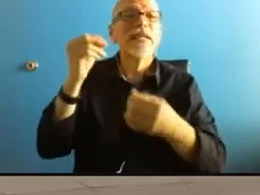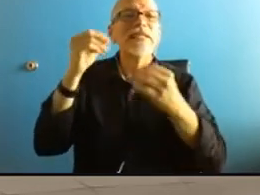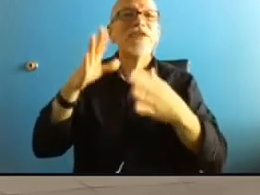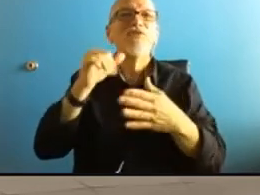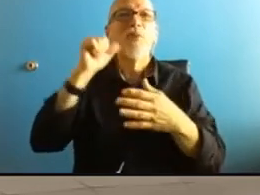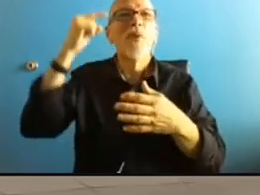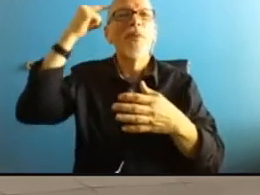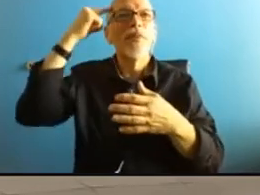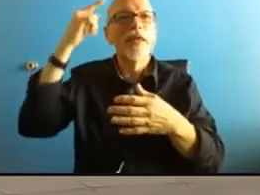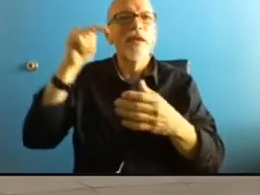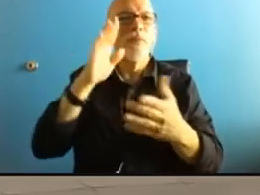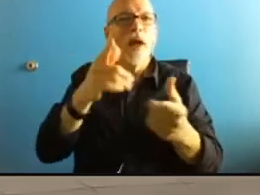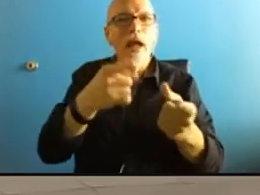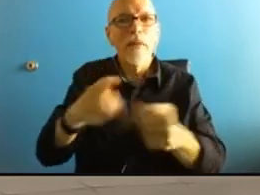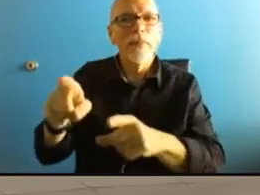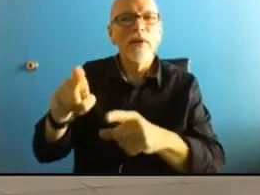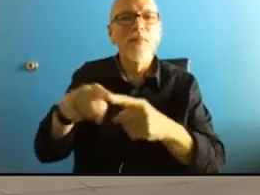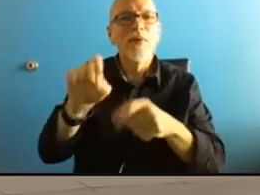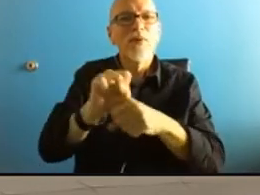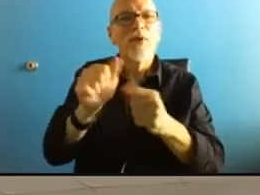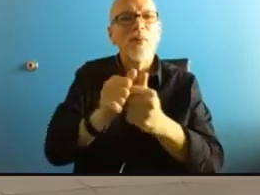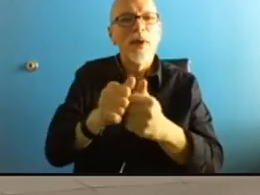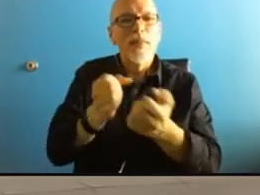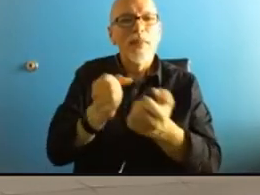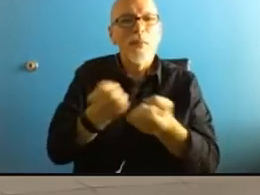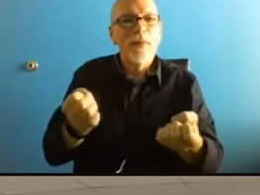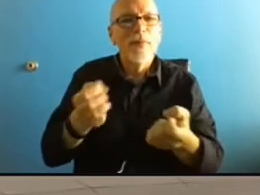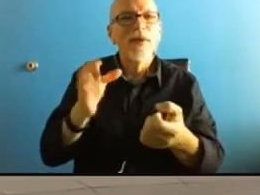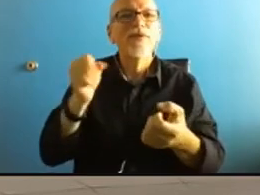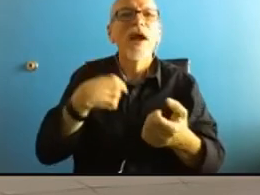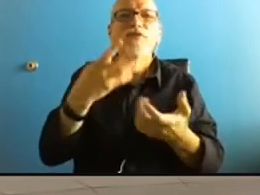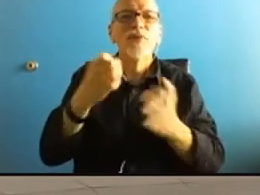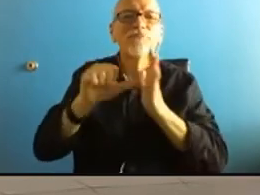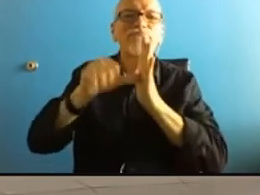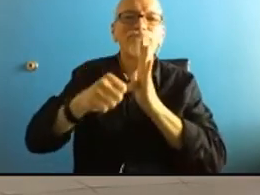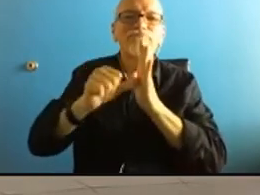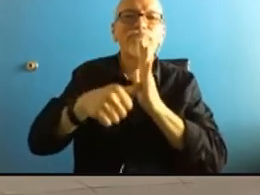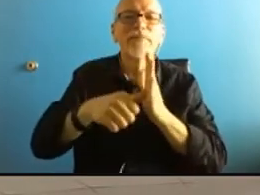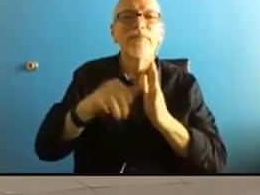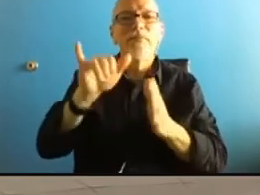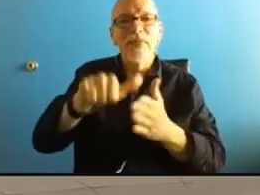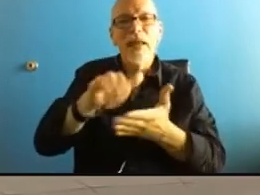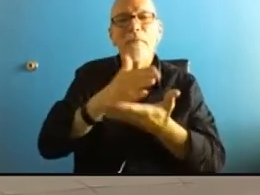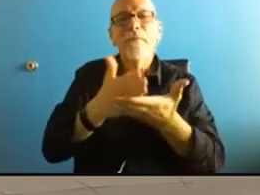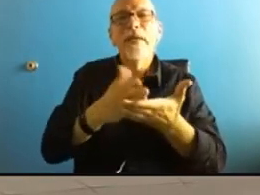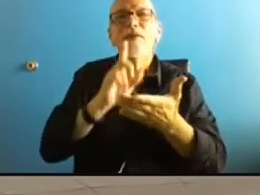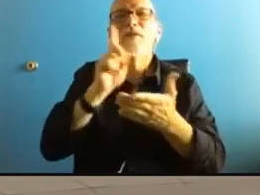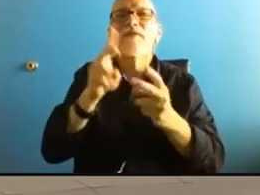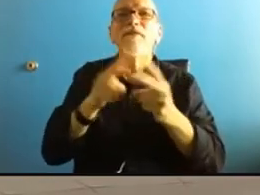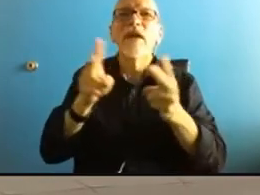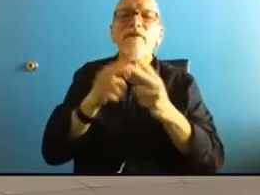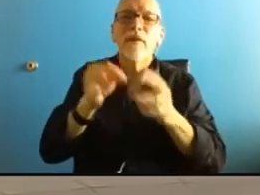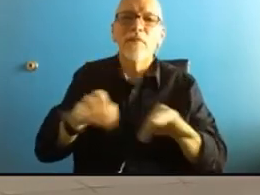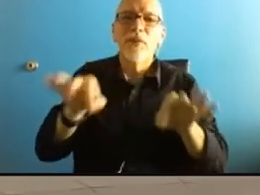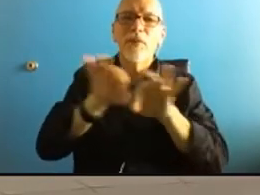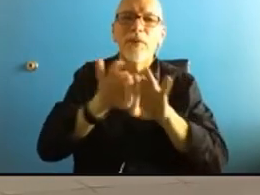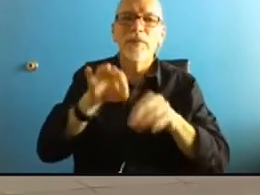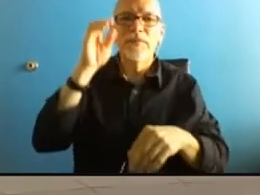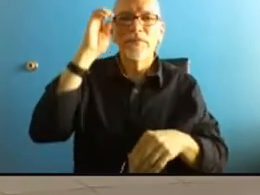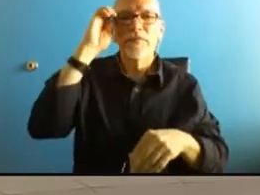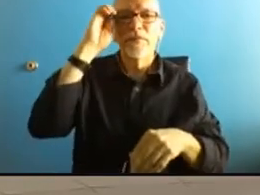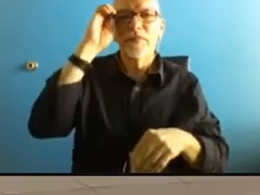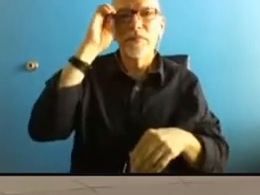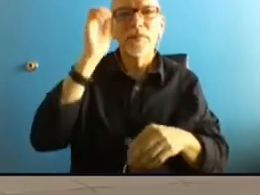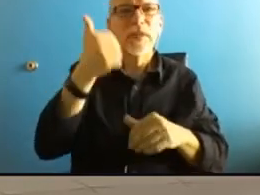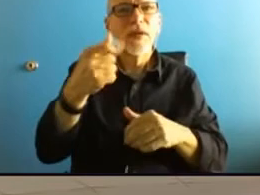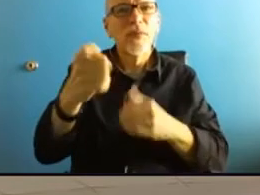they're working with a device. So again, I just want to reiterate that piece of it is so important. Is there anything you wanted to